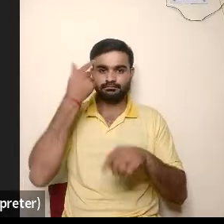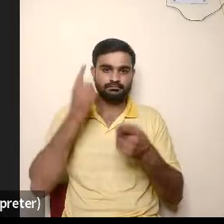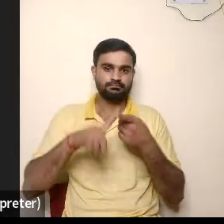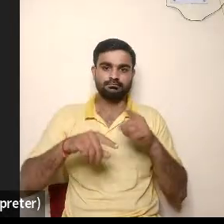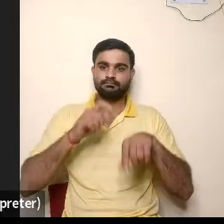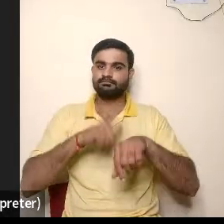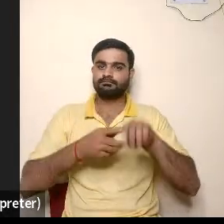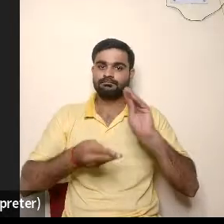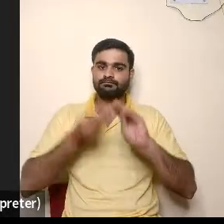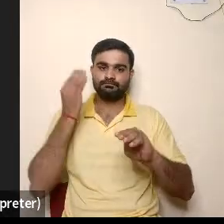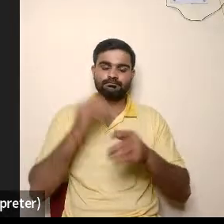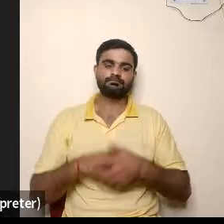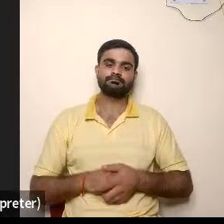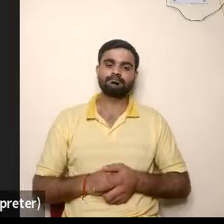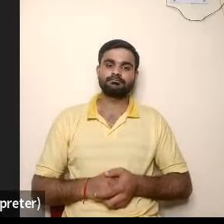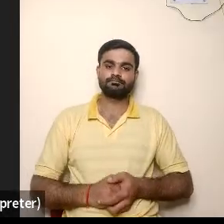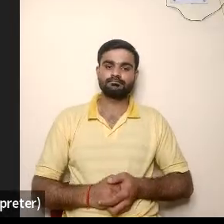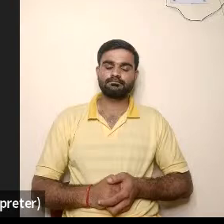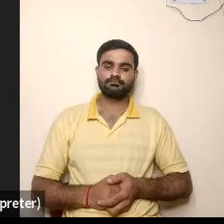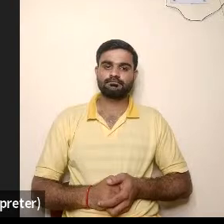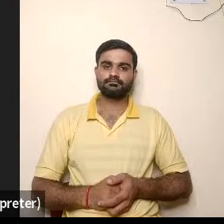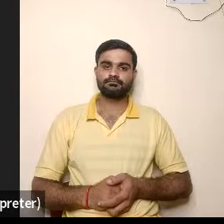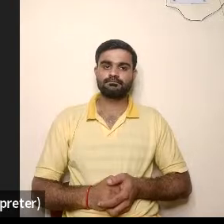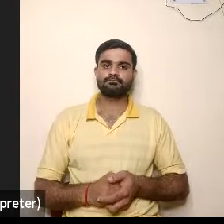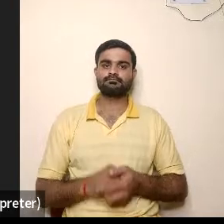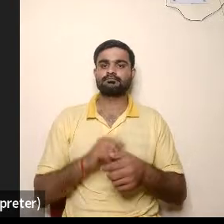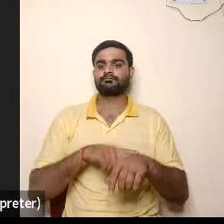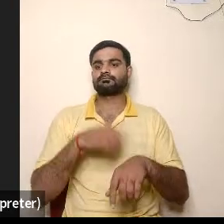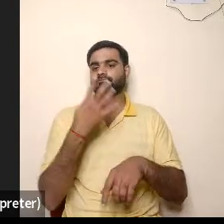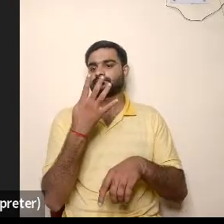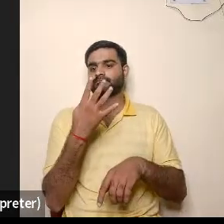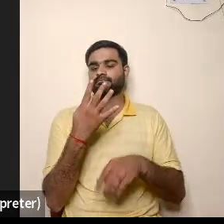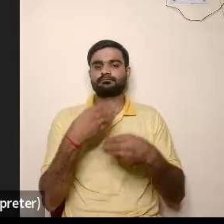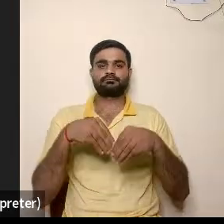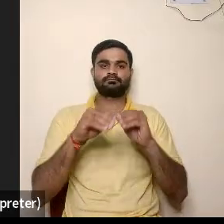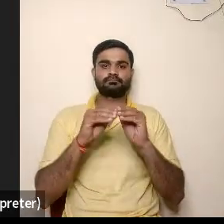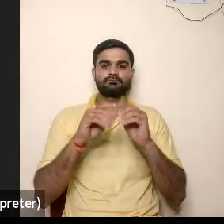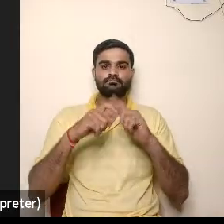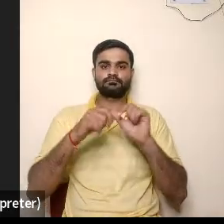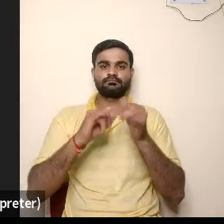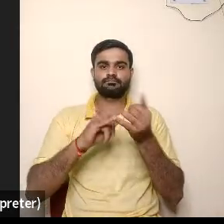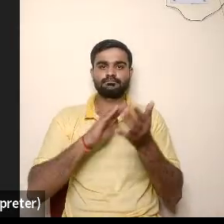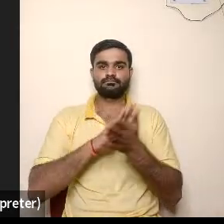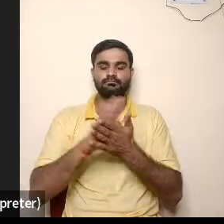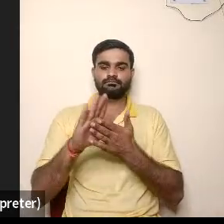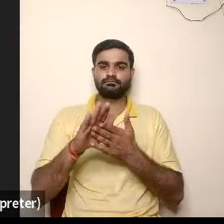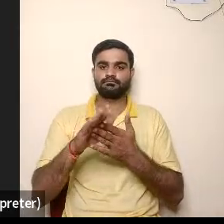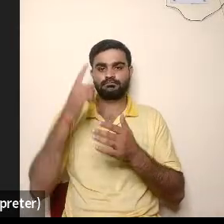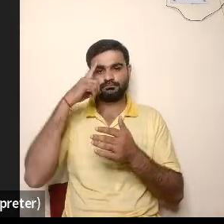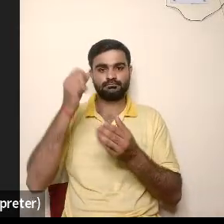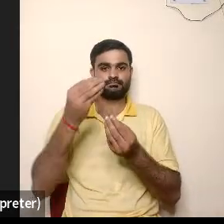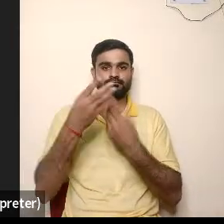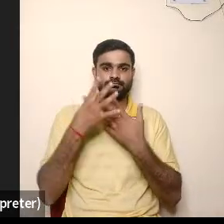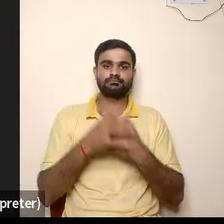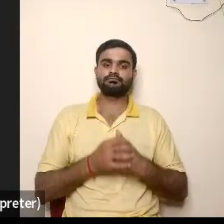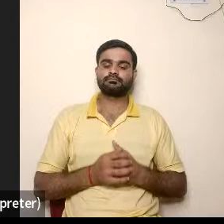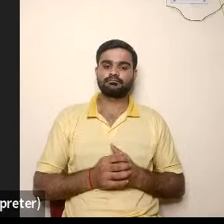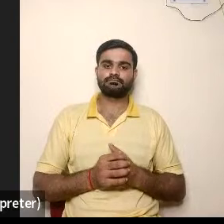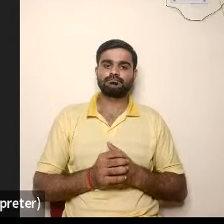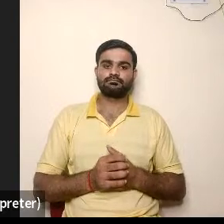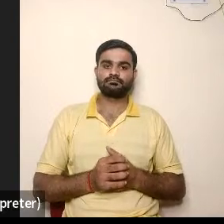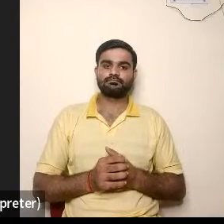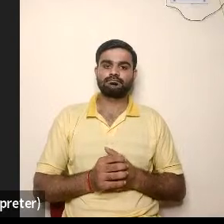of time. It is 8:04 p.m. as Keshav has politely reminded me.